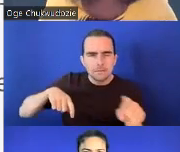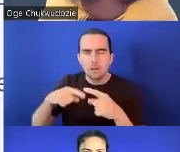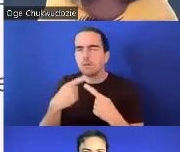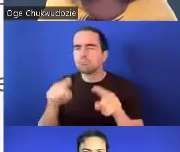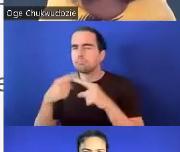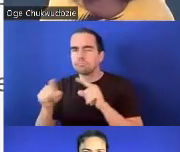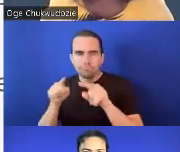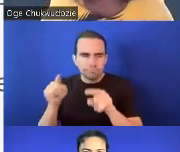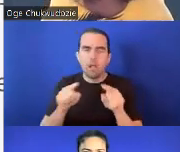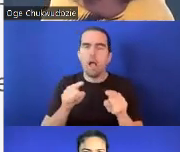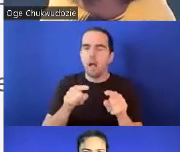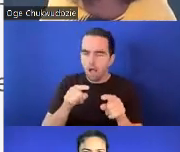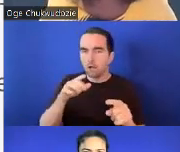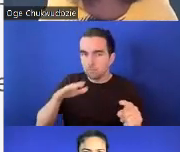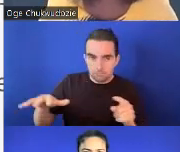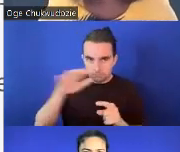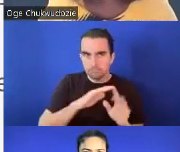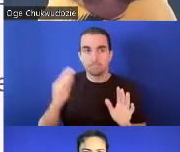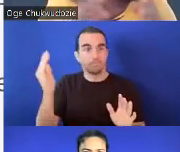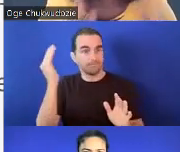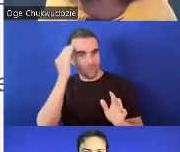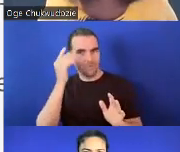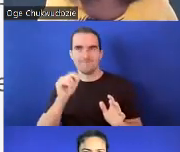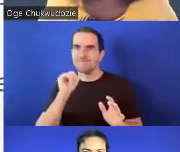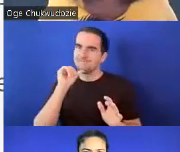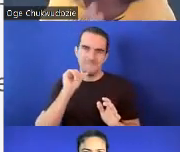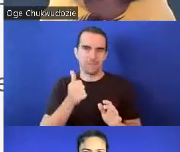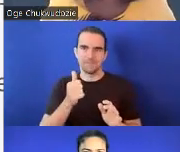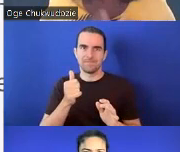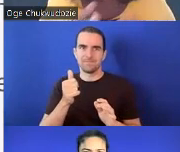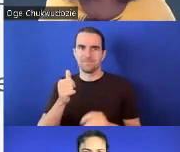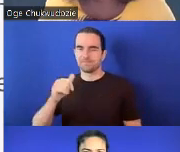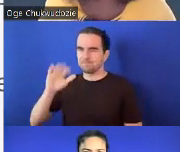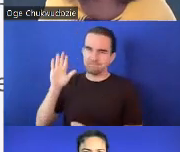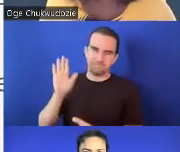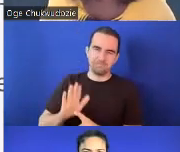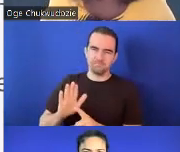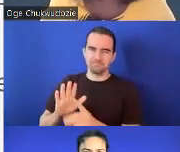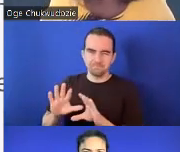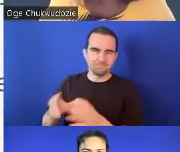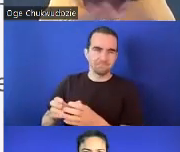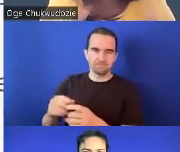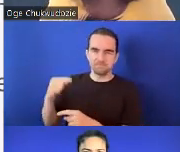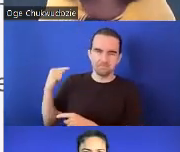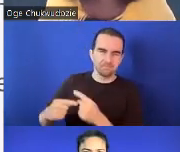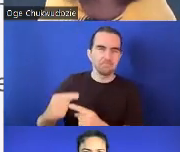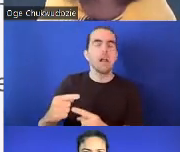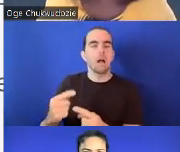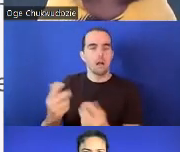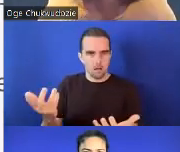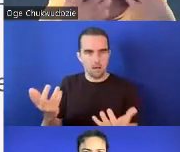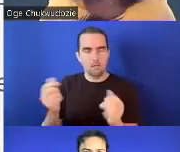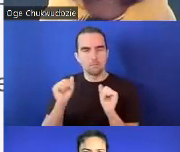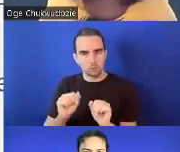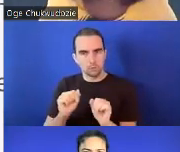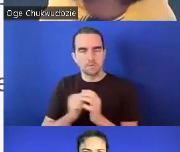So the final 3 steps is to decide how to appropriately feedback to the community on your reports.